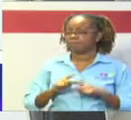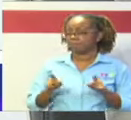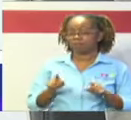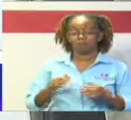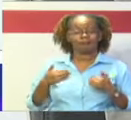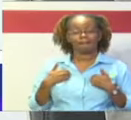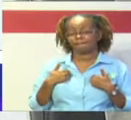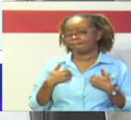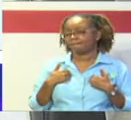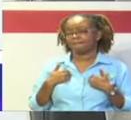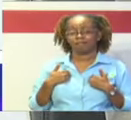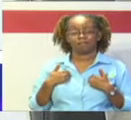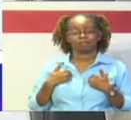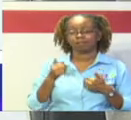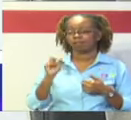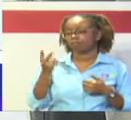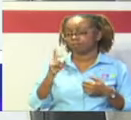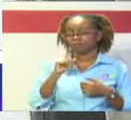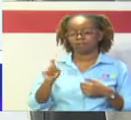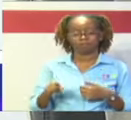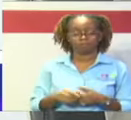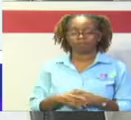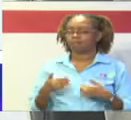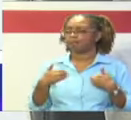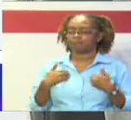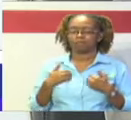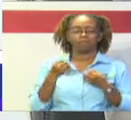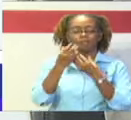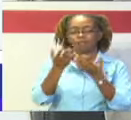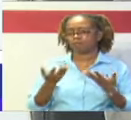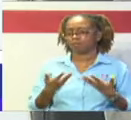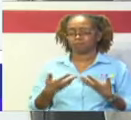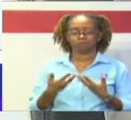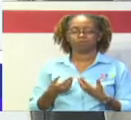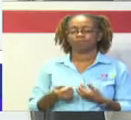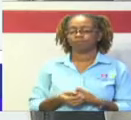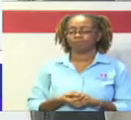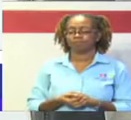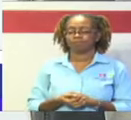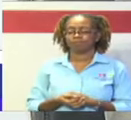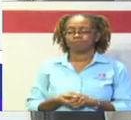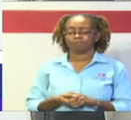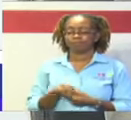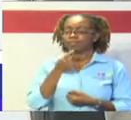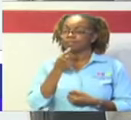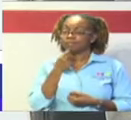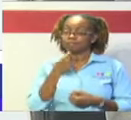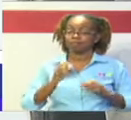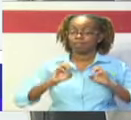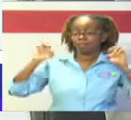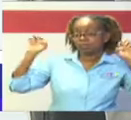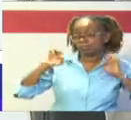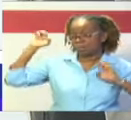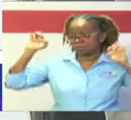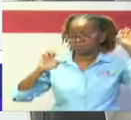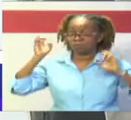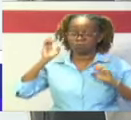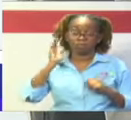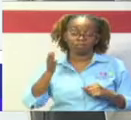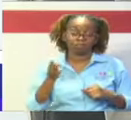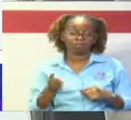the COVID-19 situation with any increase in demand for physical therapy at this point in time. And as it relates to